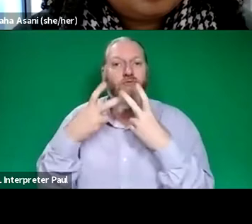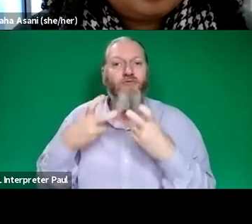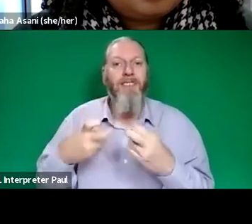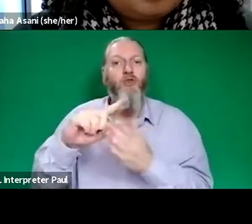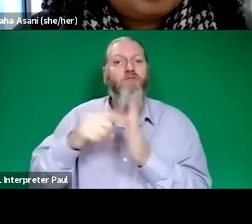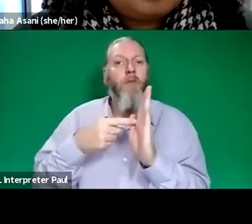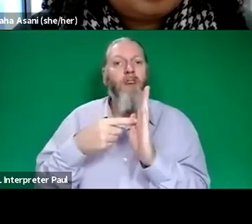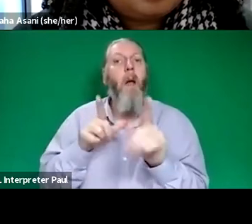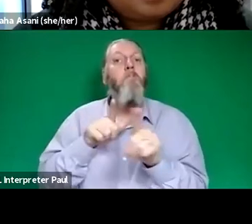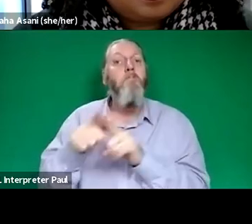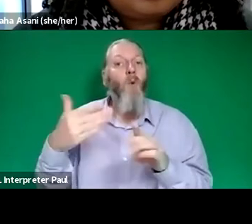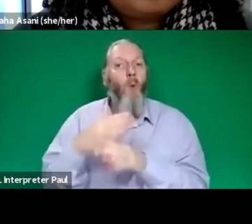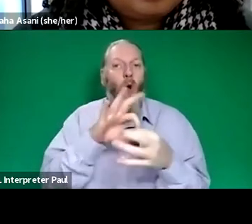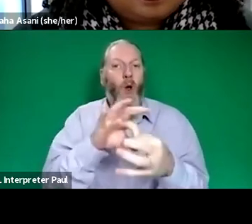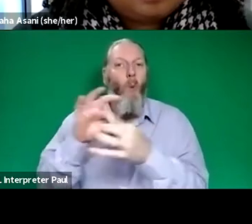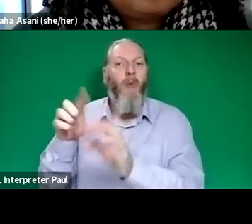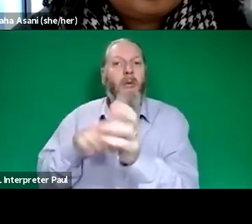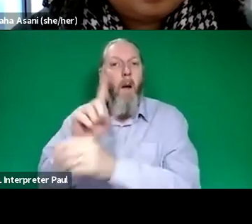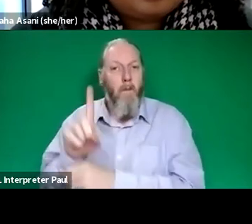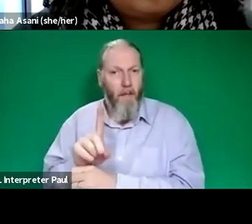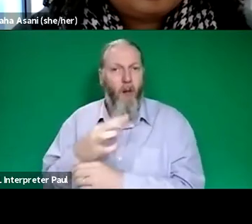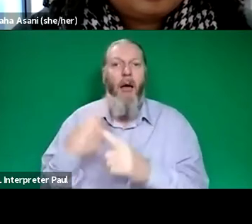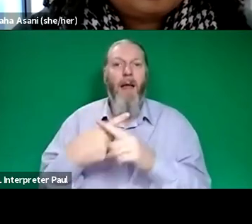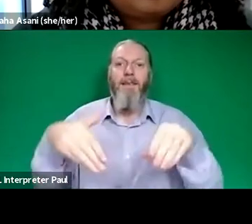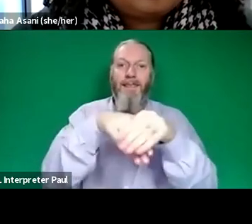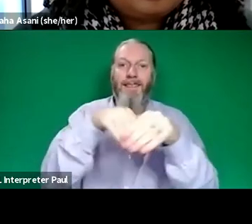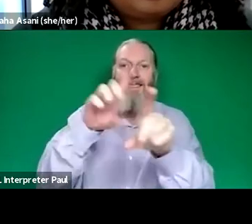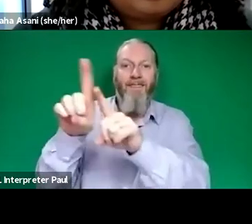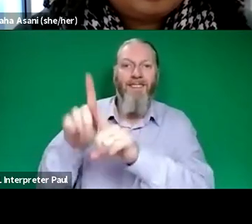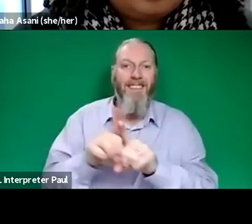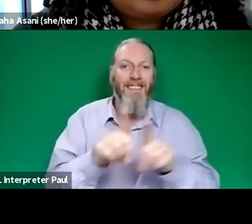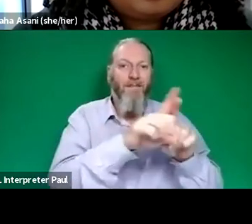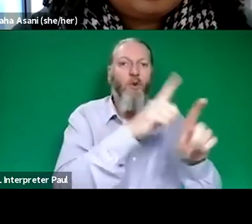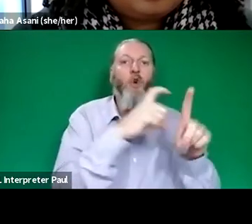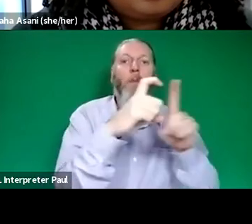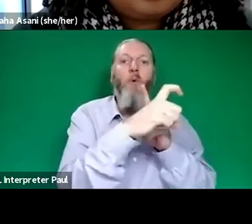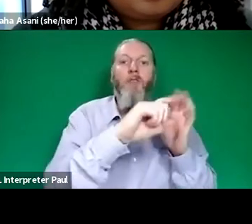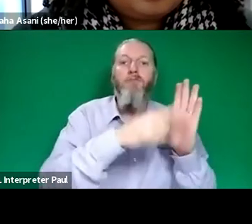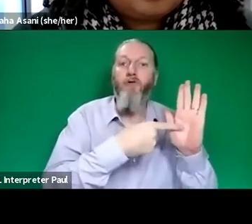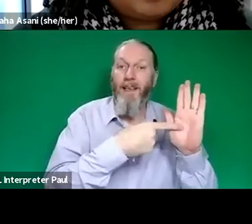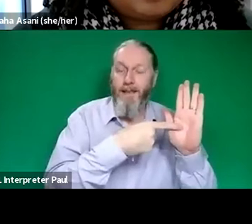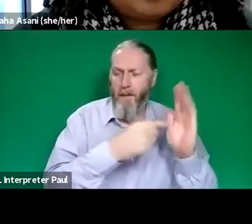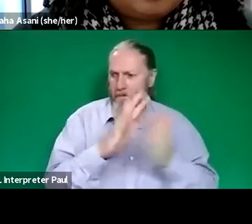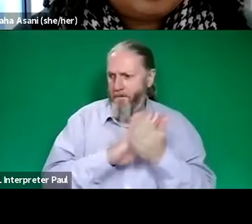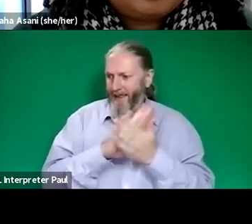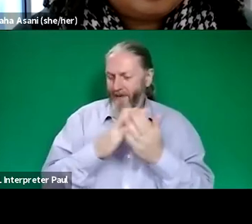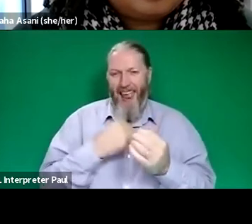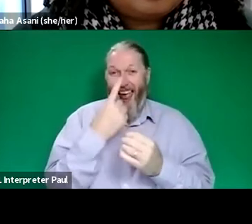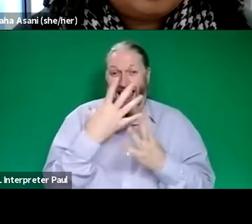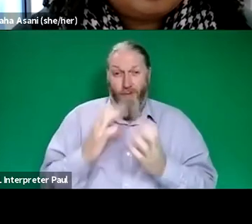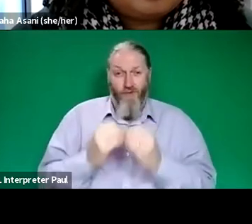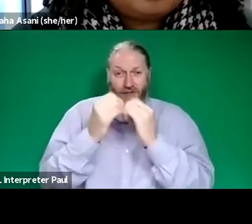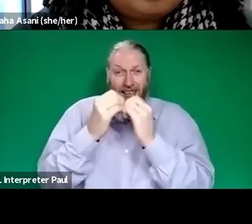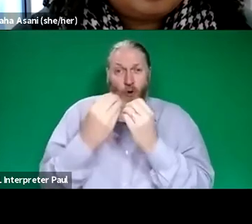people, but working wider on community projects as well. This means creating spaces for learning new ideas, as well as space to share